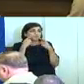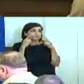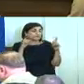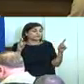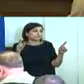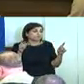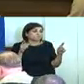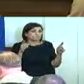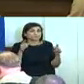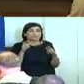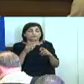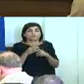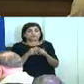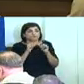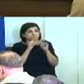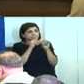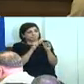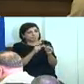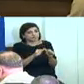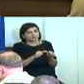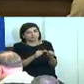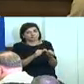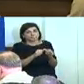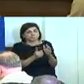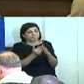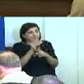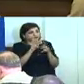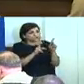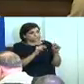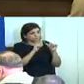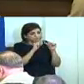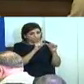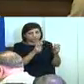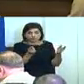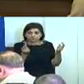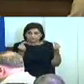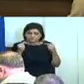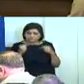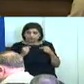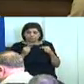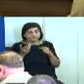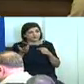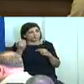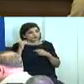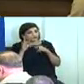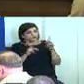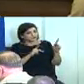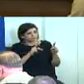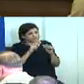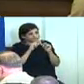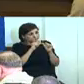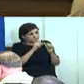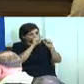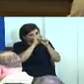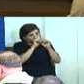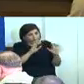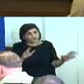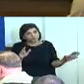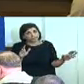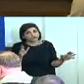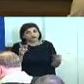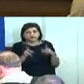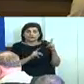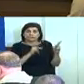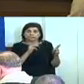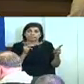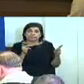continues. That new people continue to come in and former people continue to be blessed. And those of us that